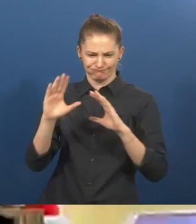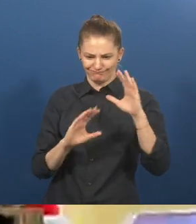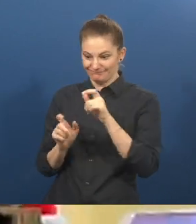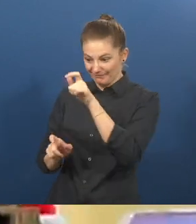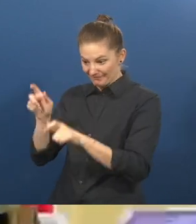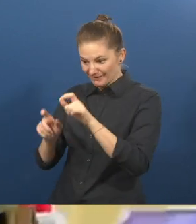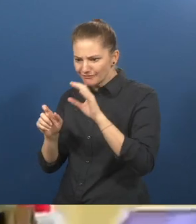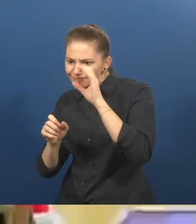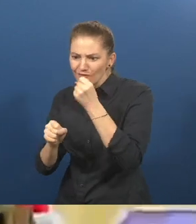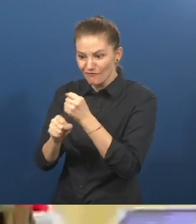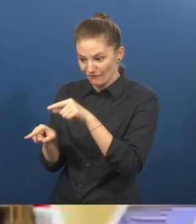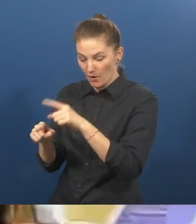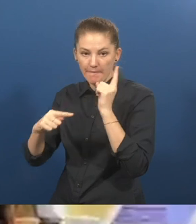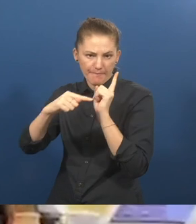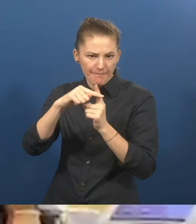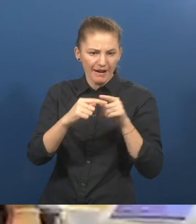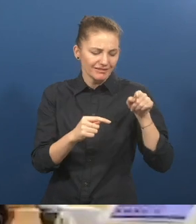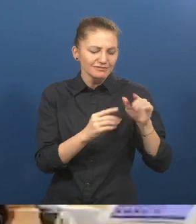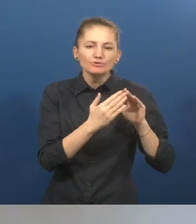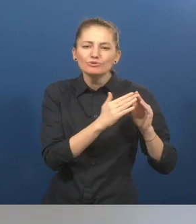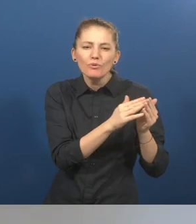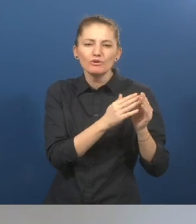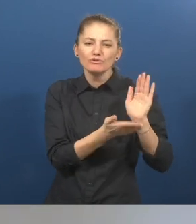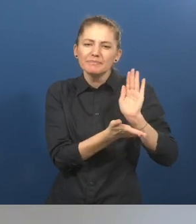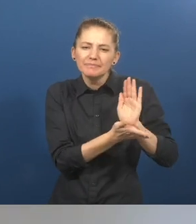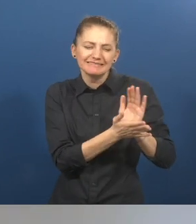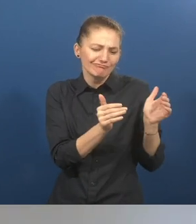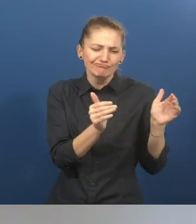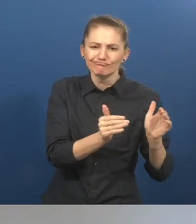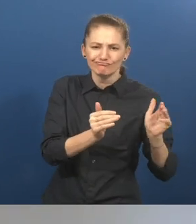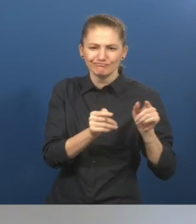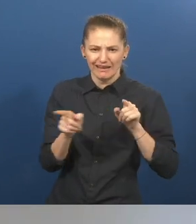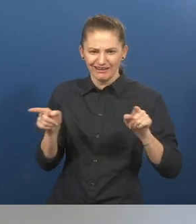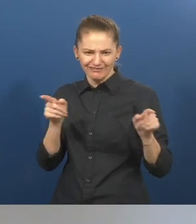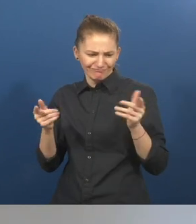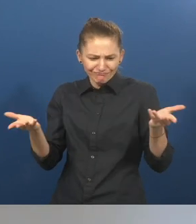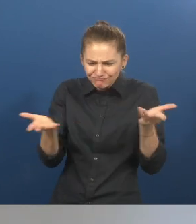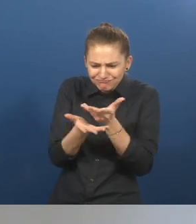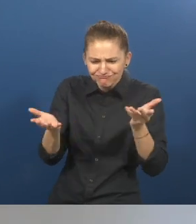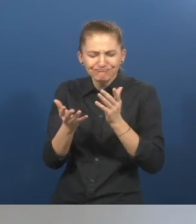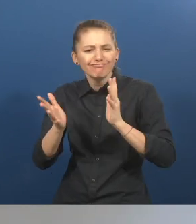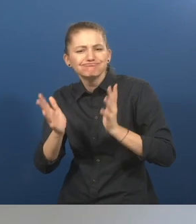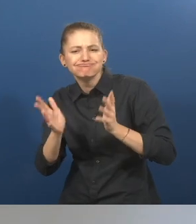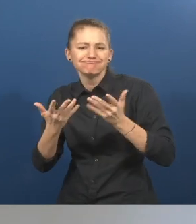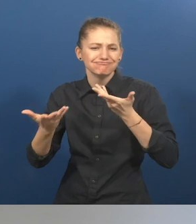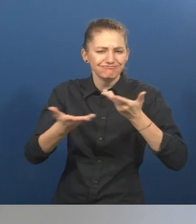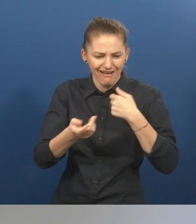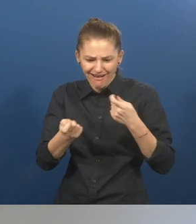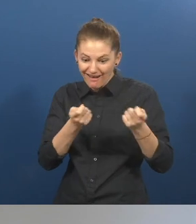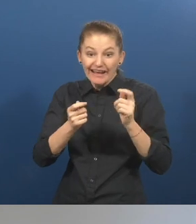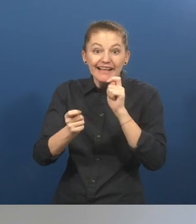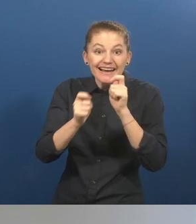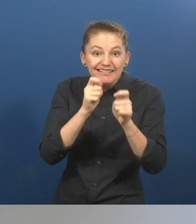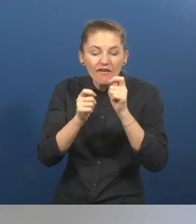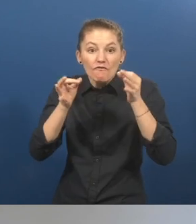alignment between the employment seeker and the community businesses. And through a process of conversations and informational interviews,